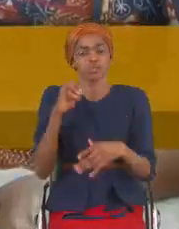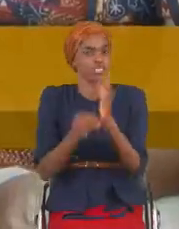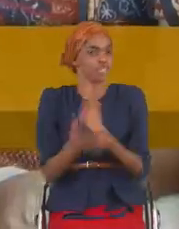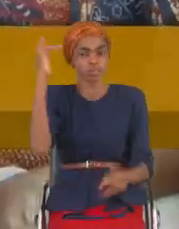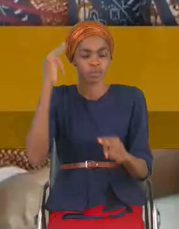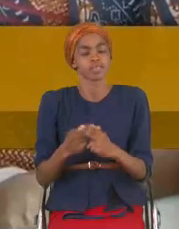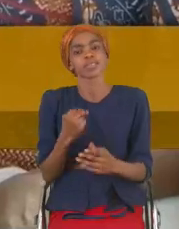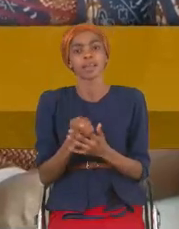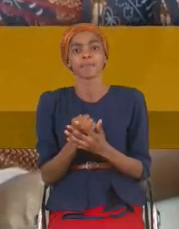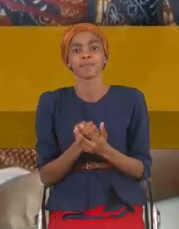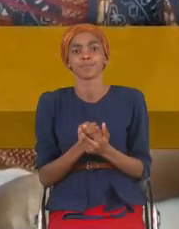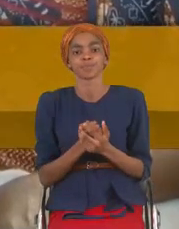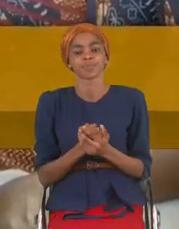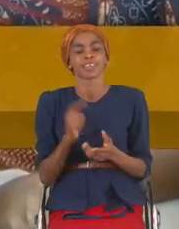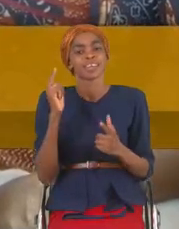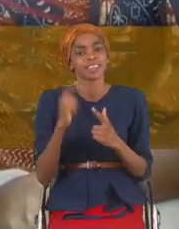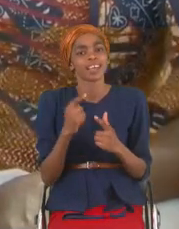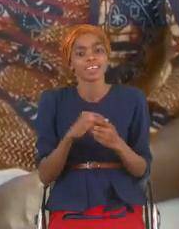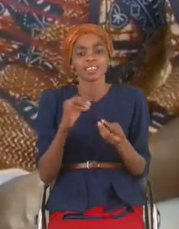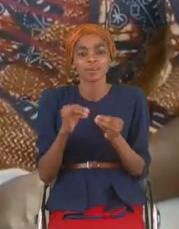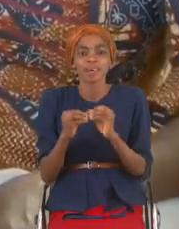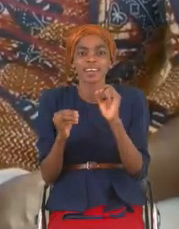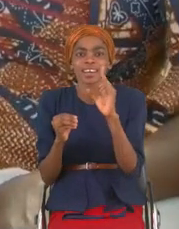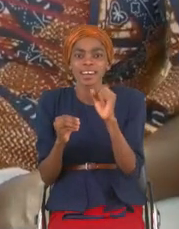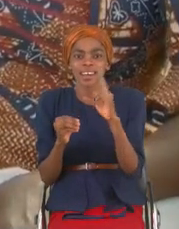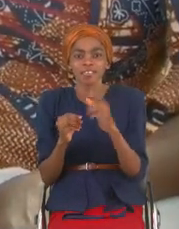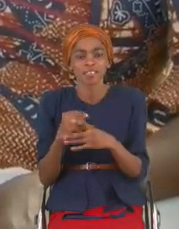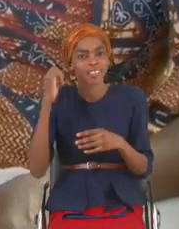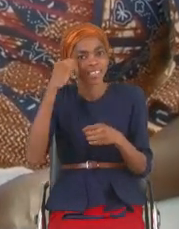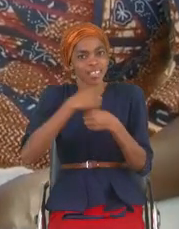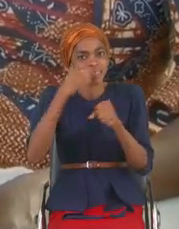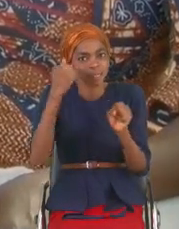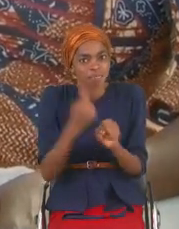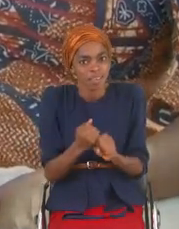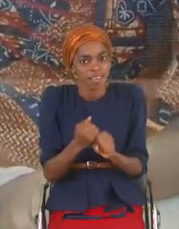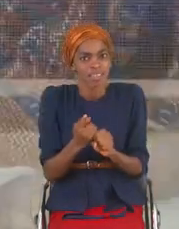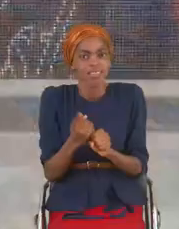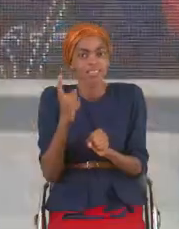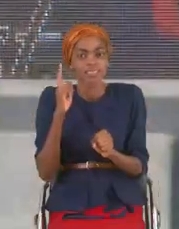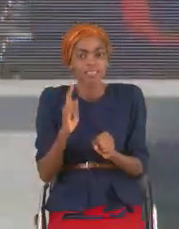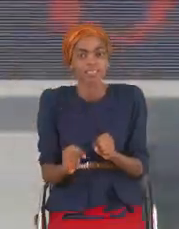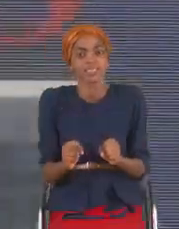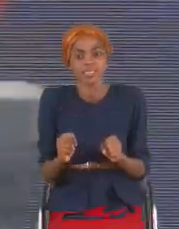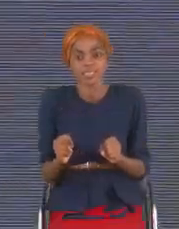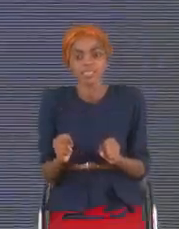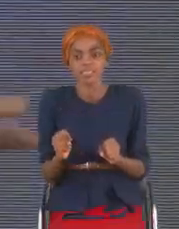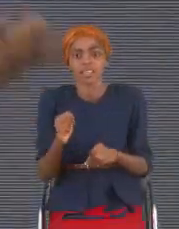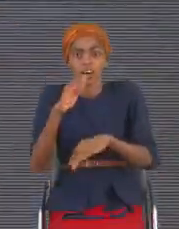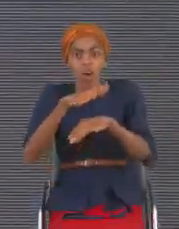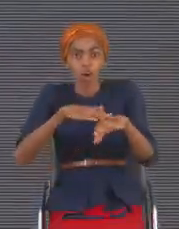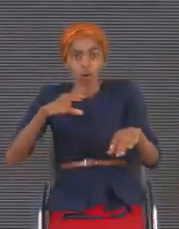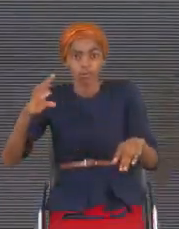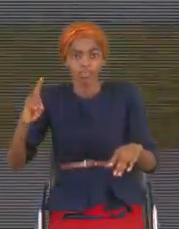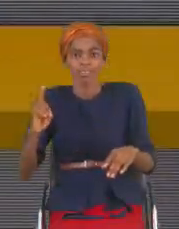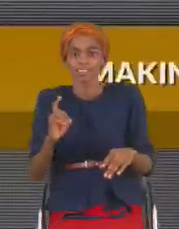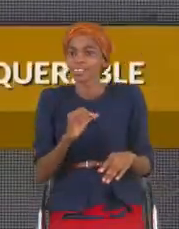Jesus' name. Then number 11, he makes the called unconquerable. He has called